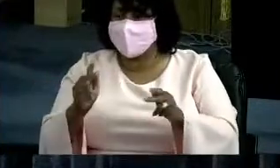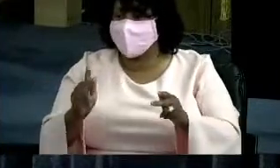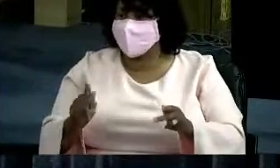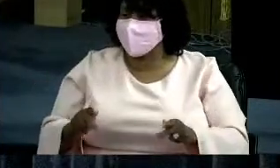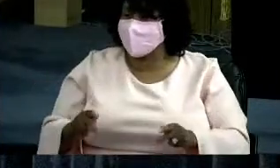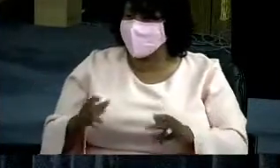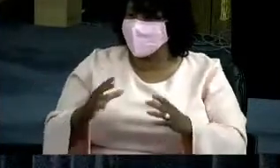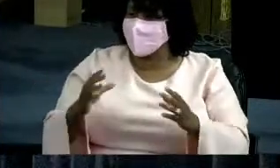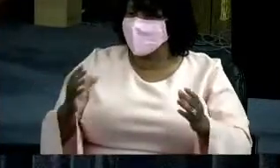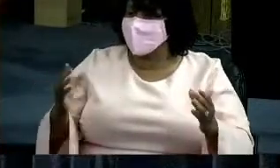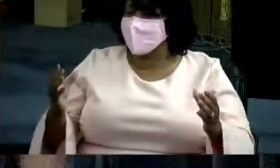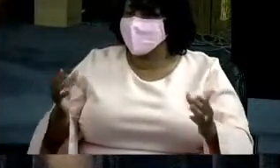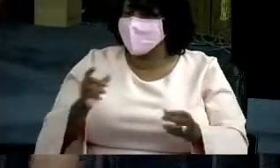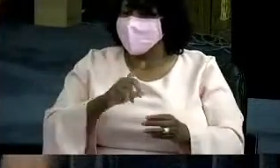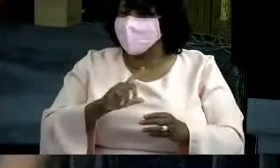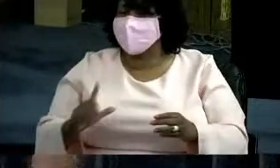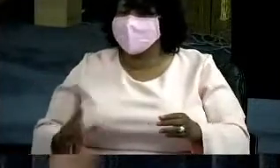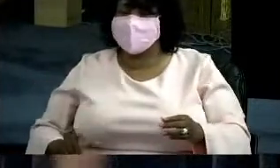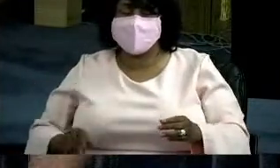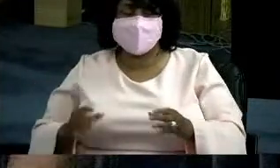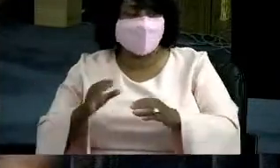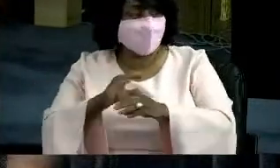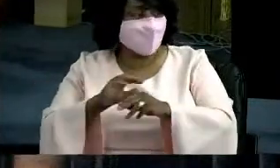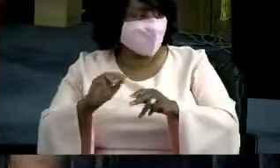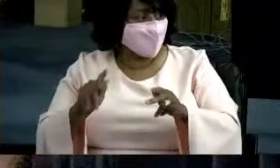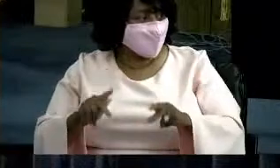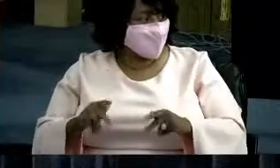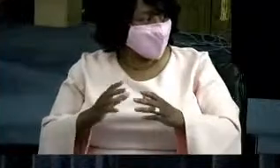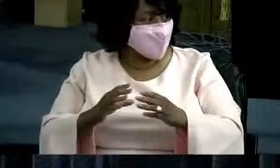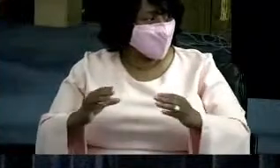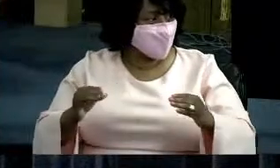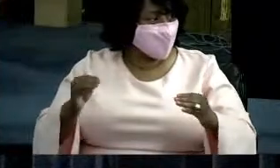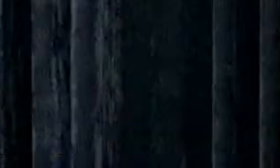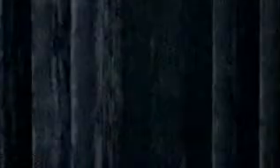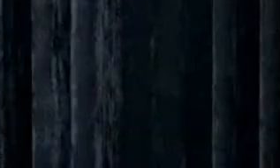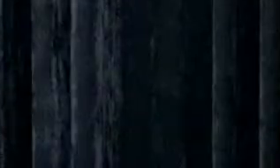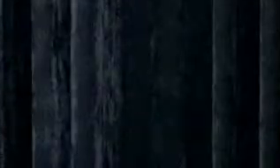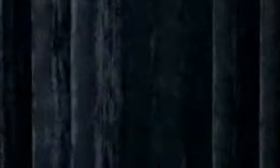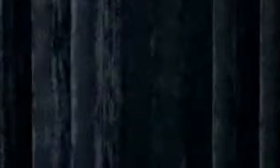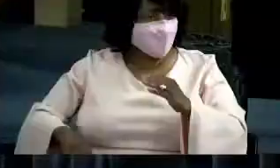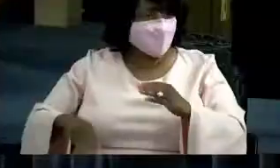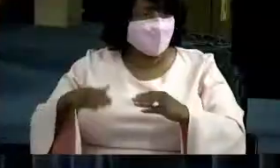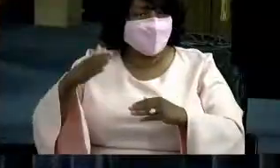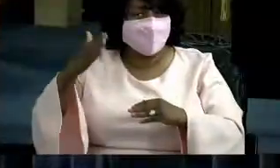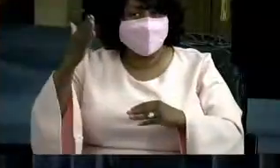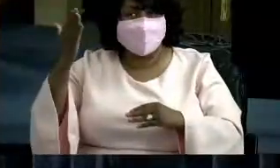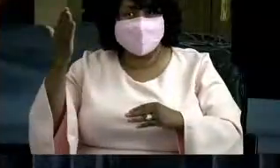nobody greater, no, nobody greater than you.